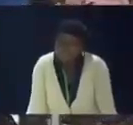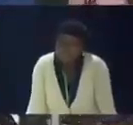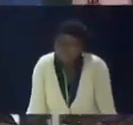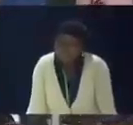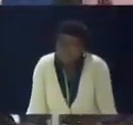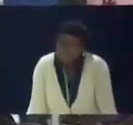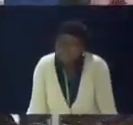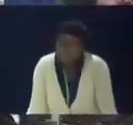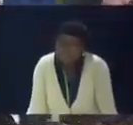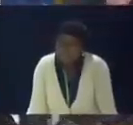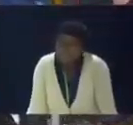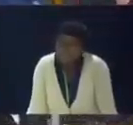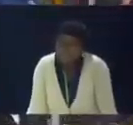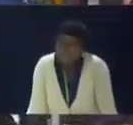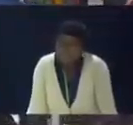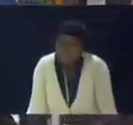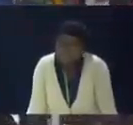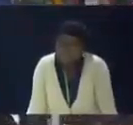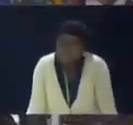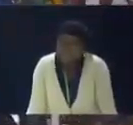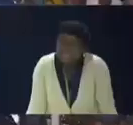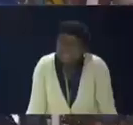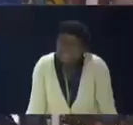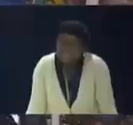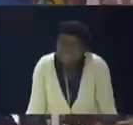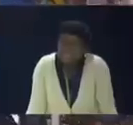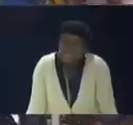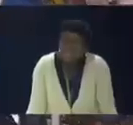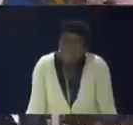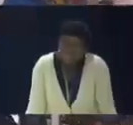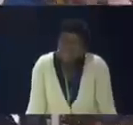That my joy will never cease.